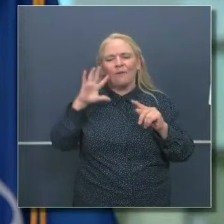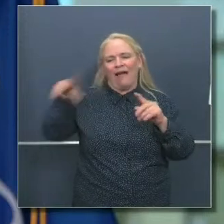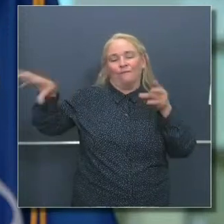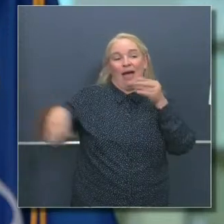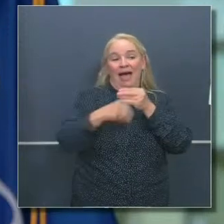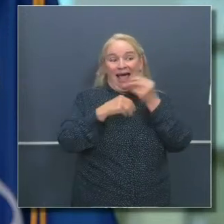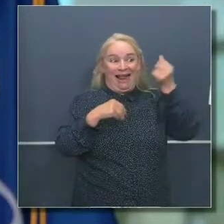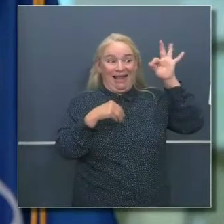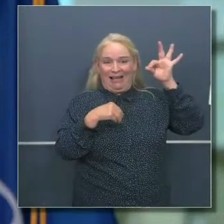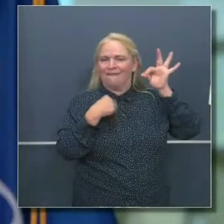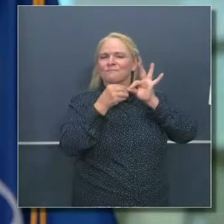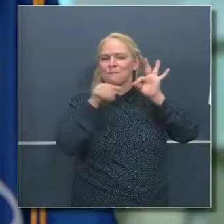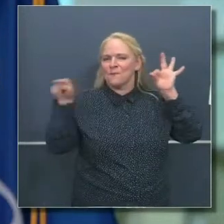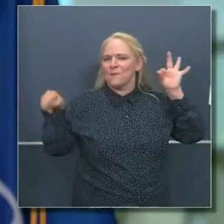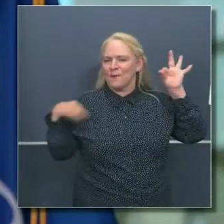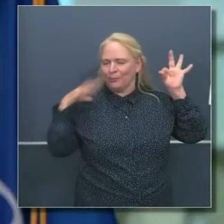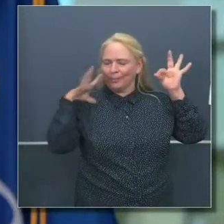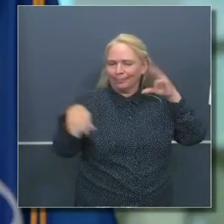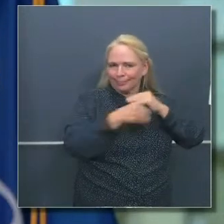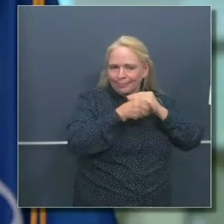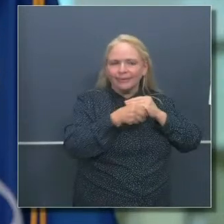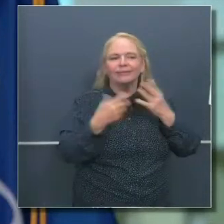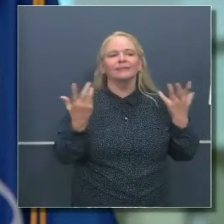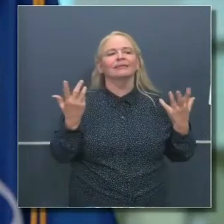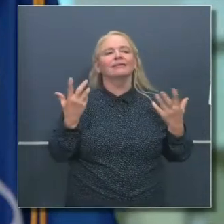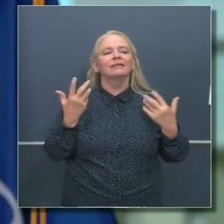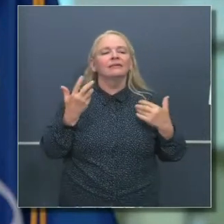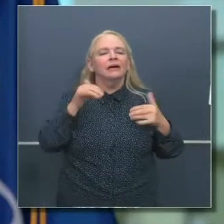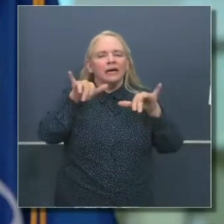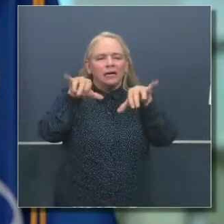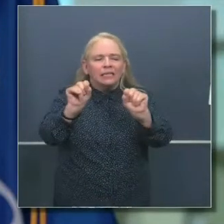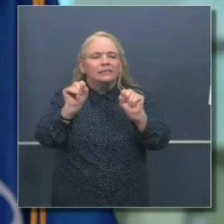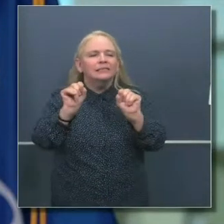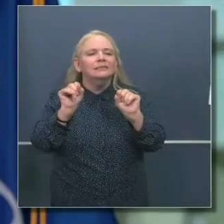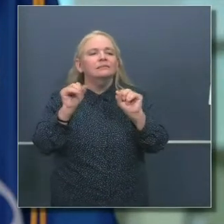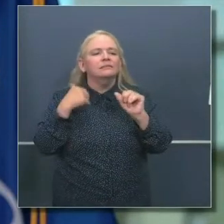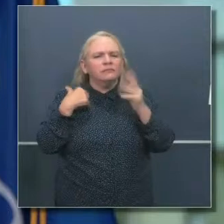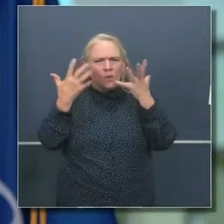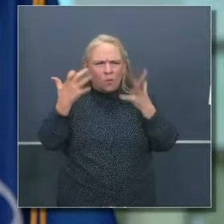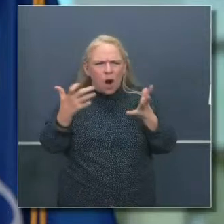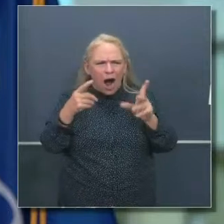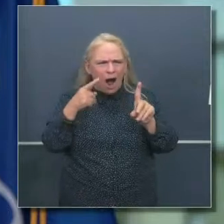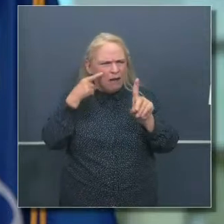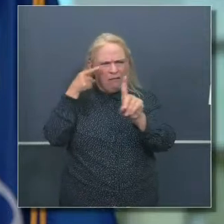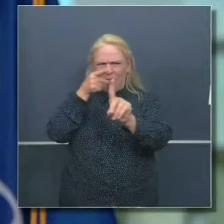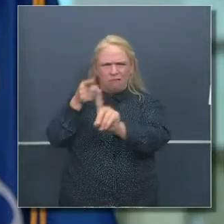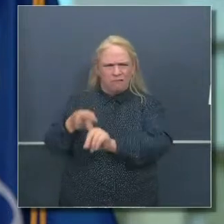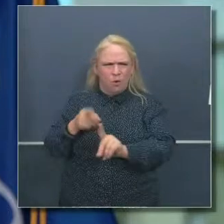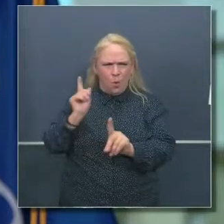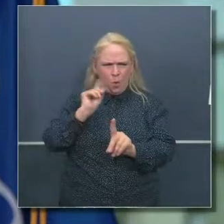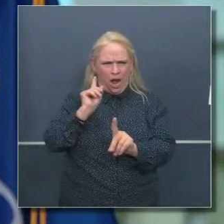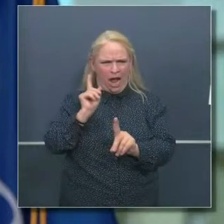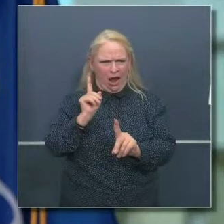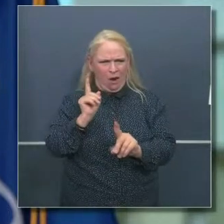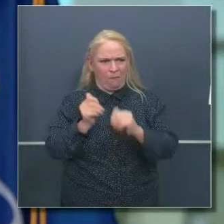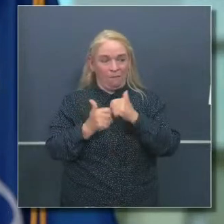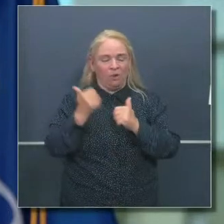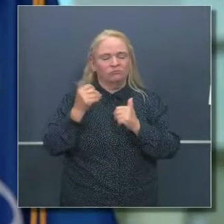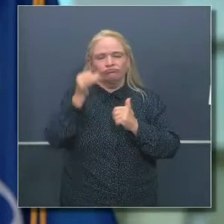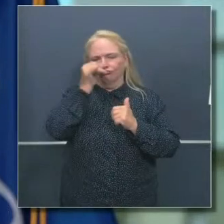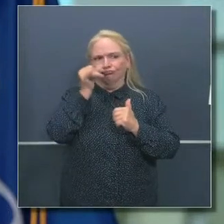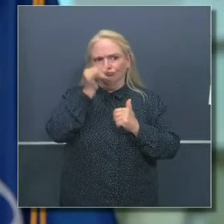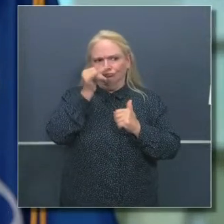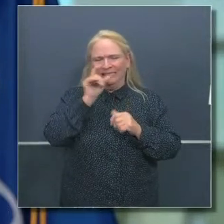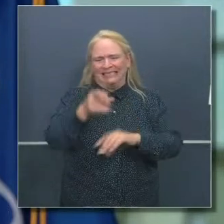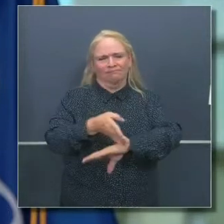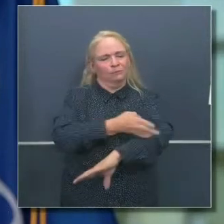other sectors of our economy. And so we want to be targeted, to hotspots. We want to be targeted based upon what we're hearing from